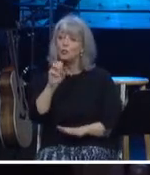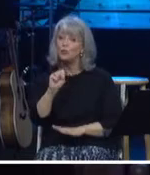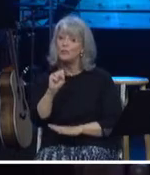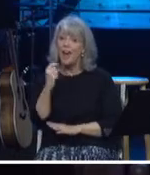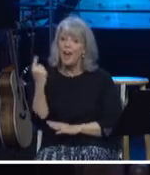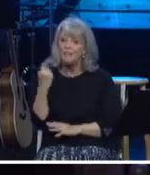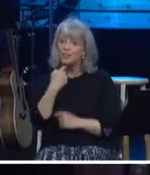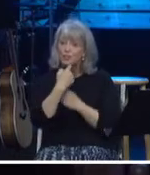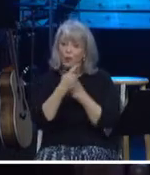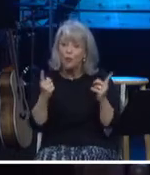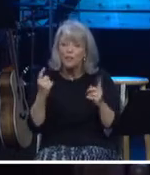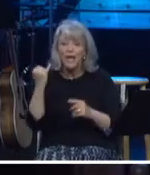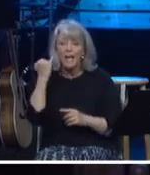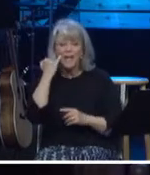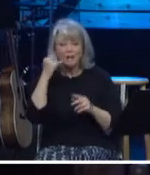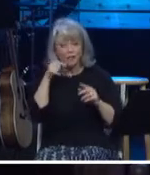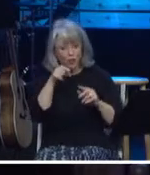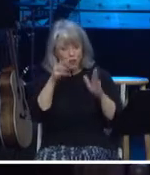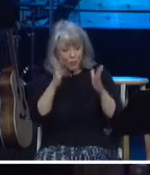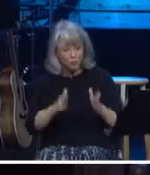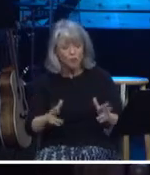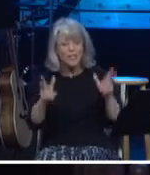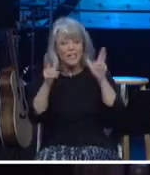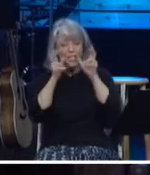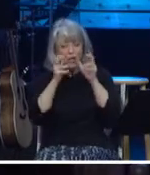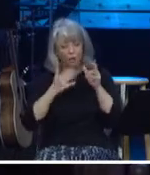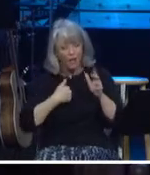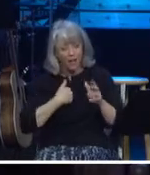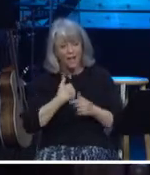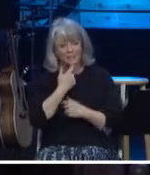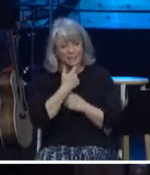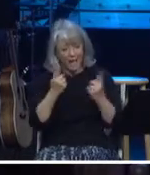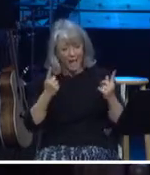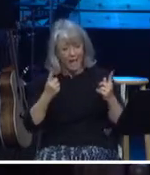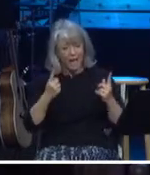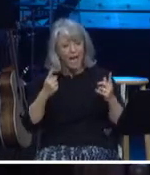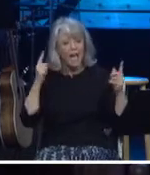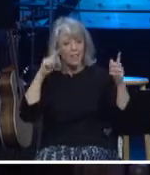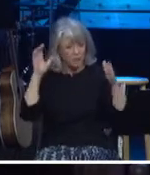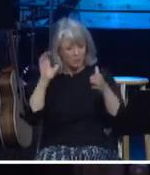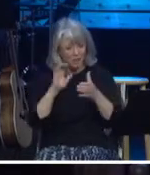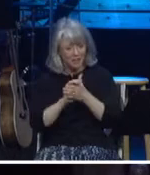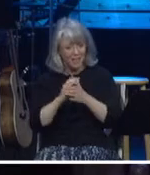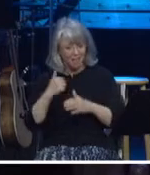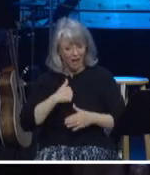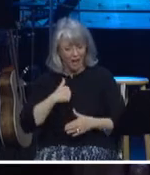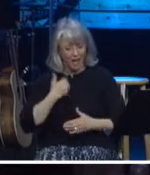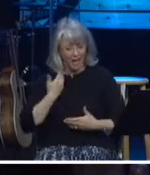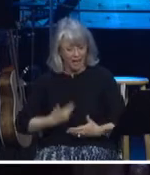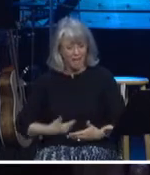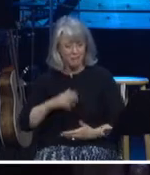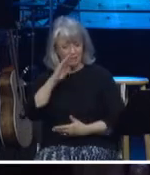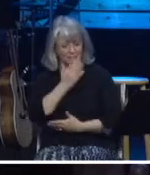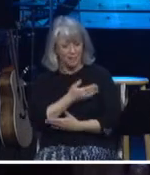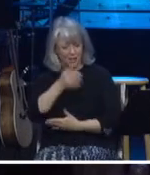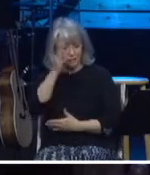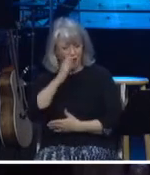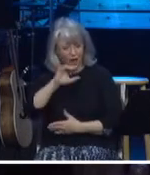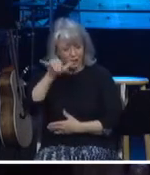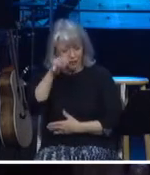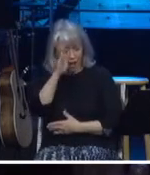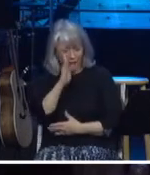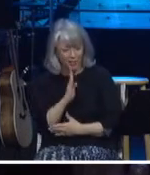He who hears my words, he who believes who I claim to be, that I am the Son of God, I'm Yahweh in human